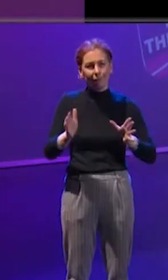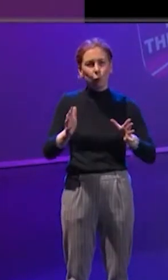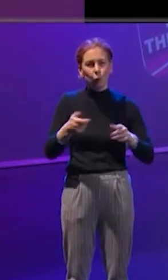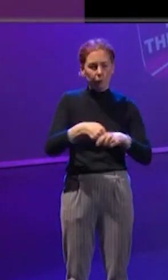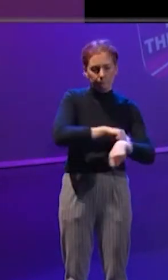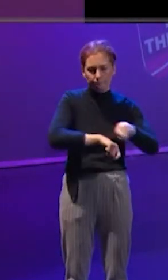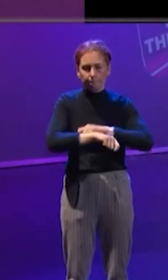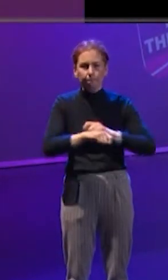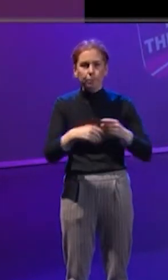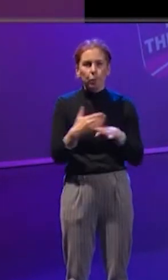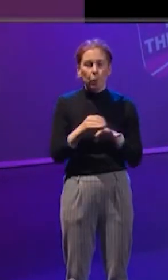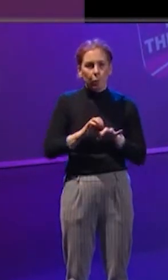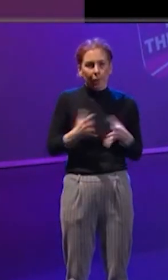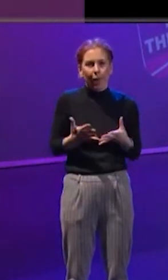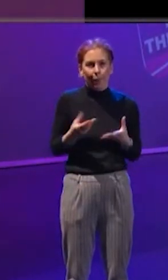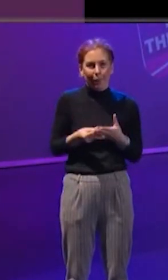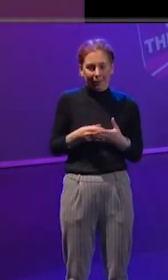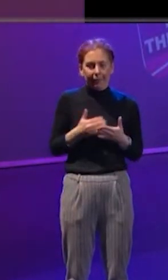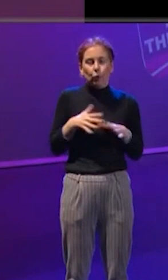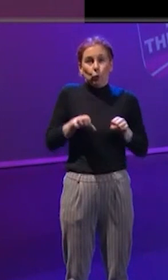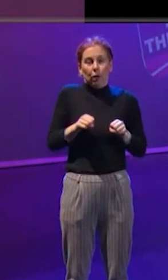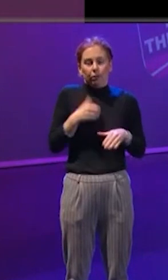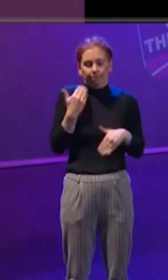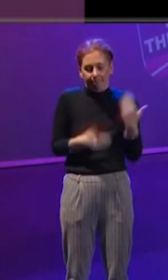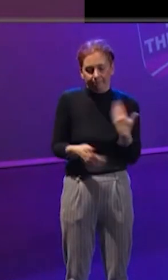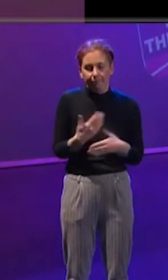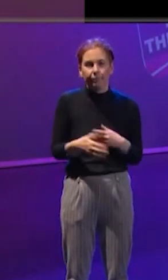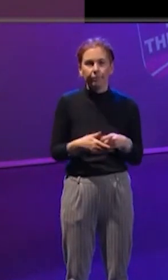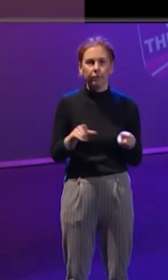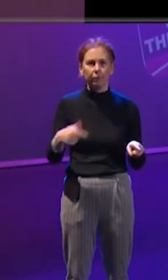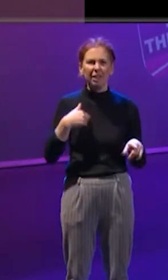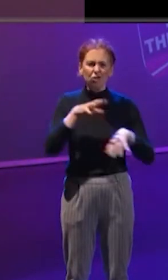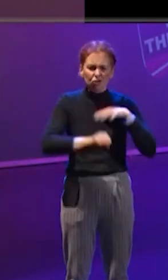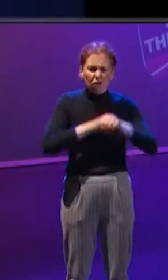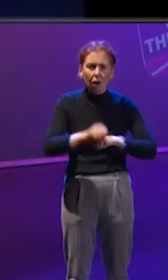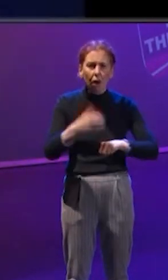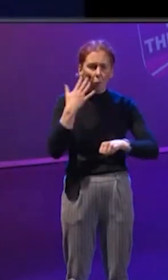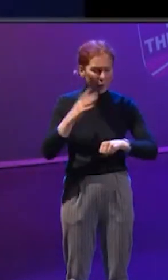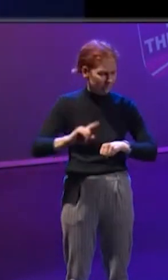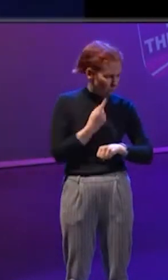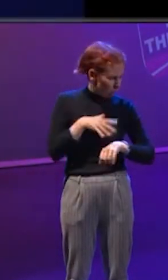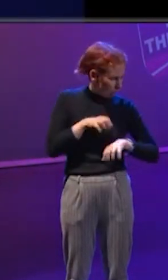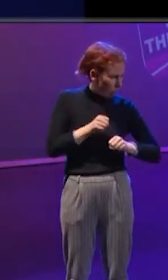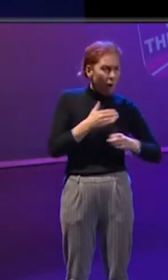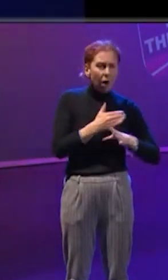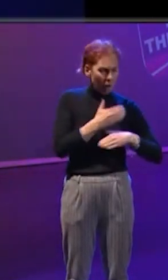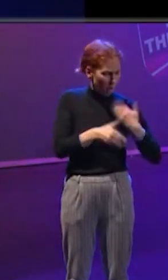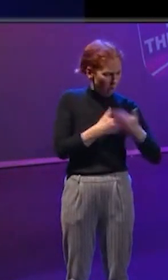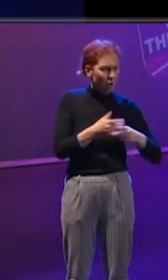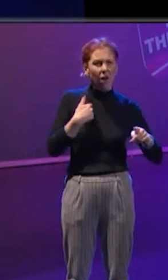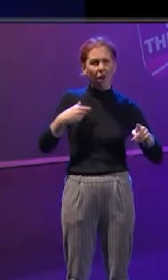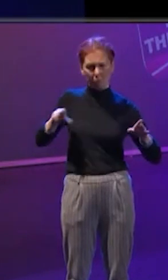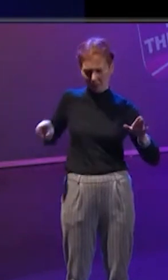that in the early part of my career. I really struggled with the idea that I was essentially funding my own work. But once I pushed past that point,